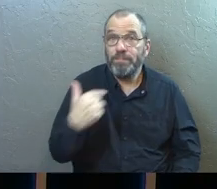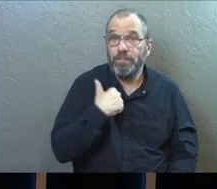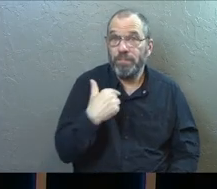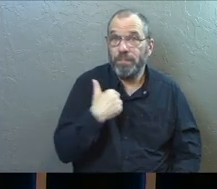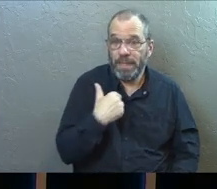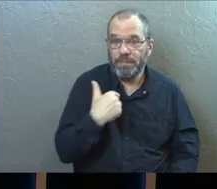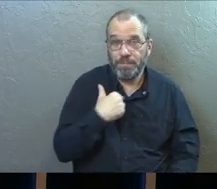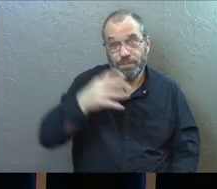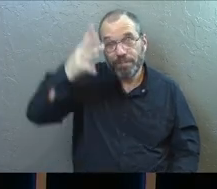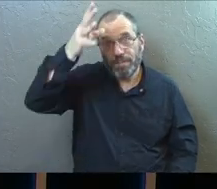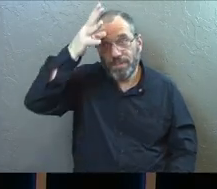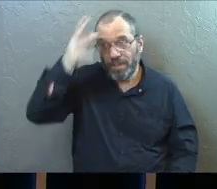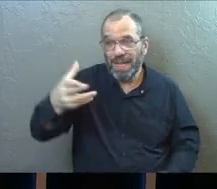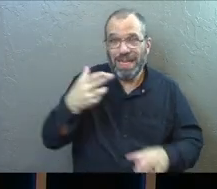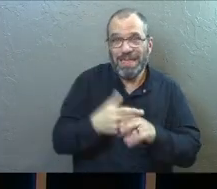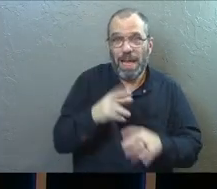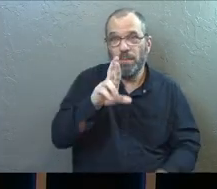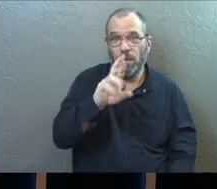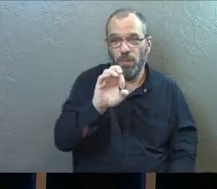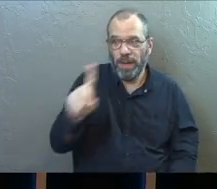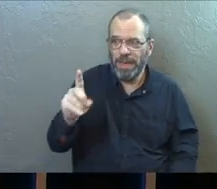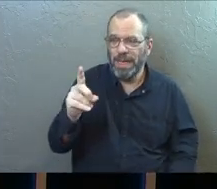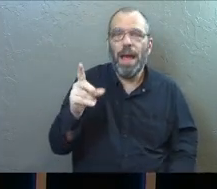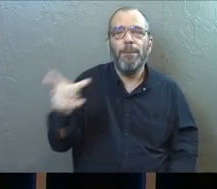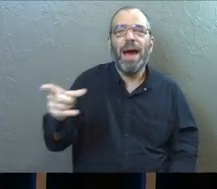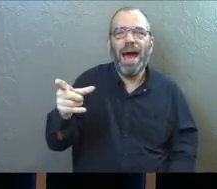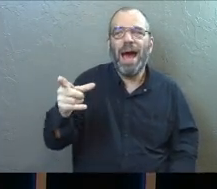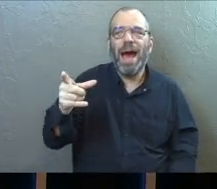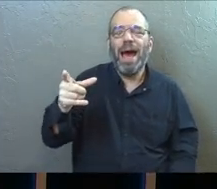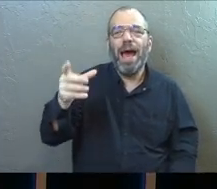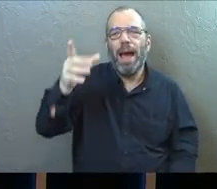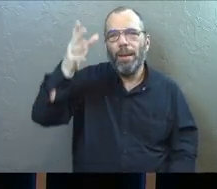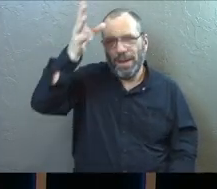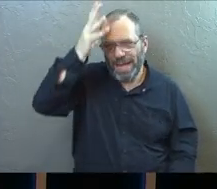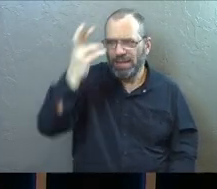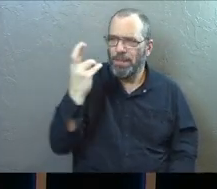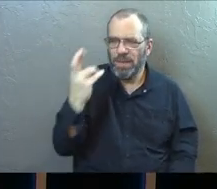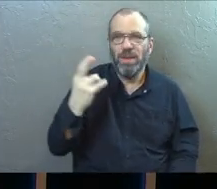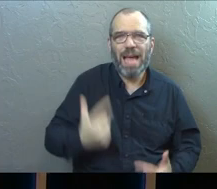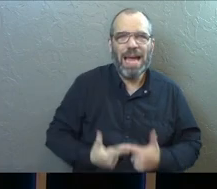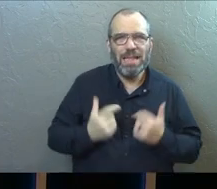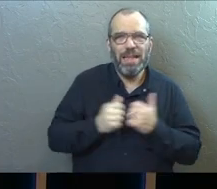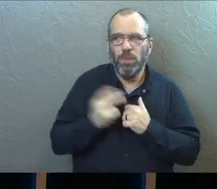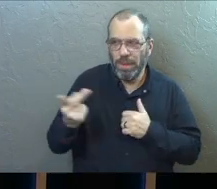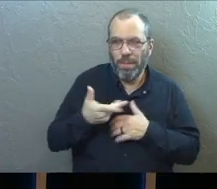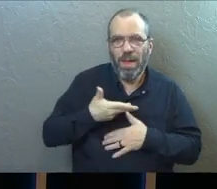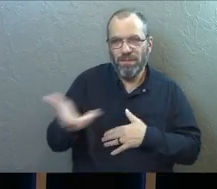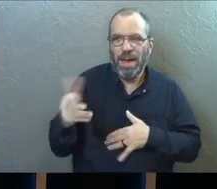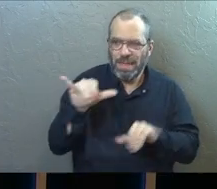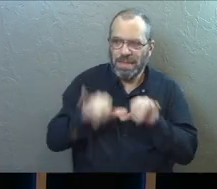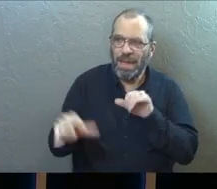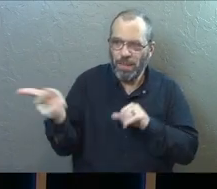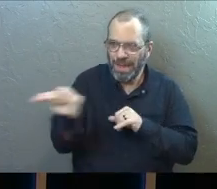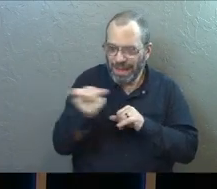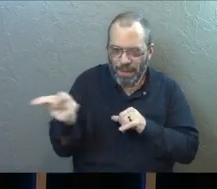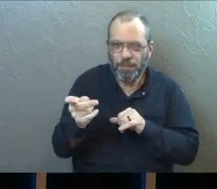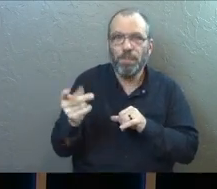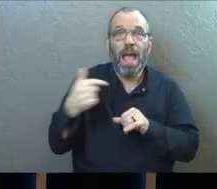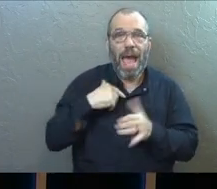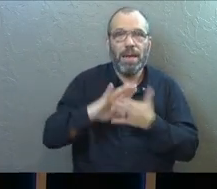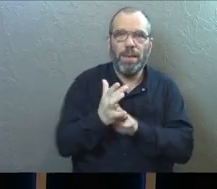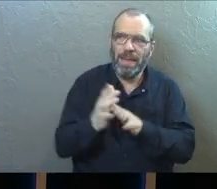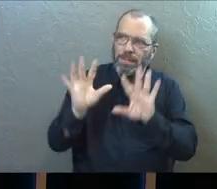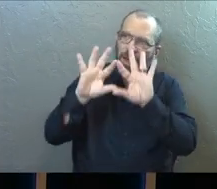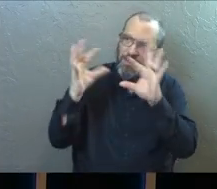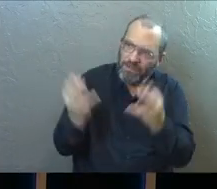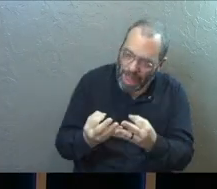he's basically like my dad to me. His name's Reed. It's my best friend's dad. My senior year, I got to live with them. They invited me in to stay with them. And I became